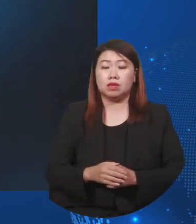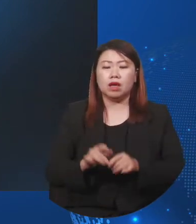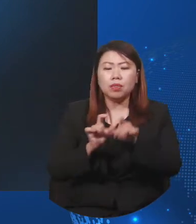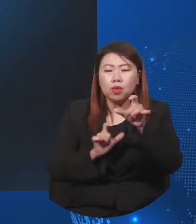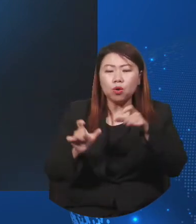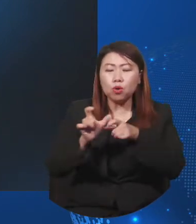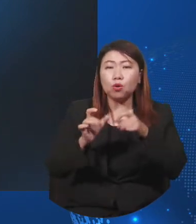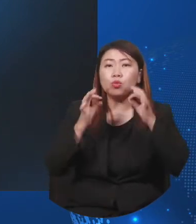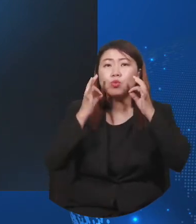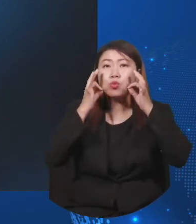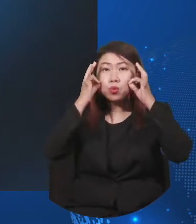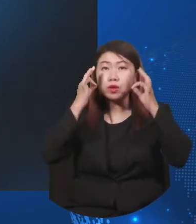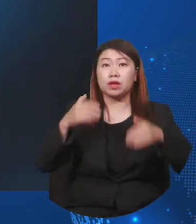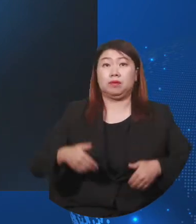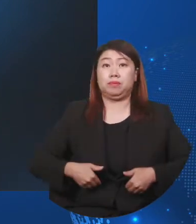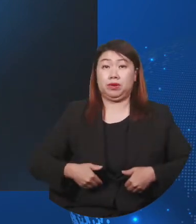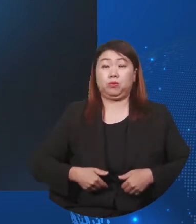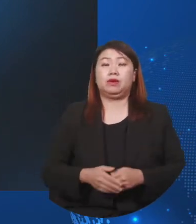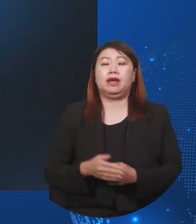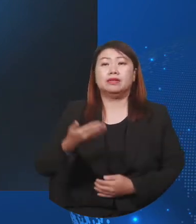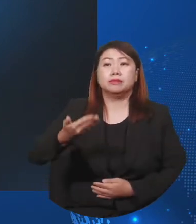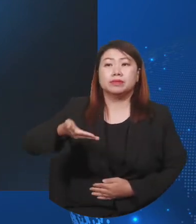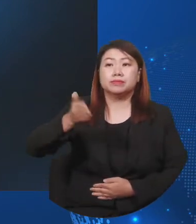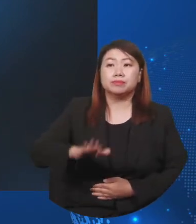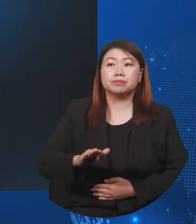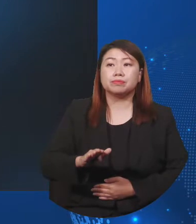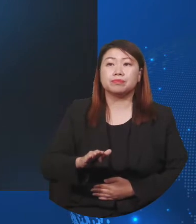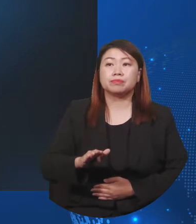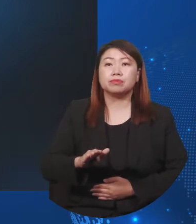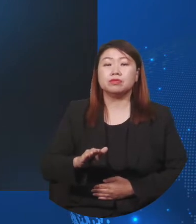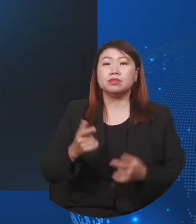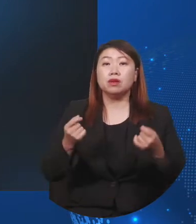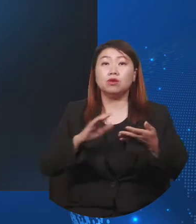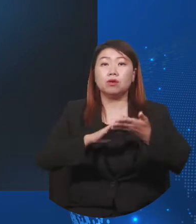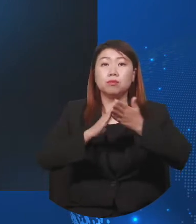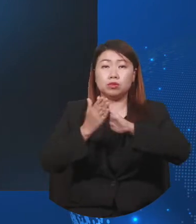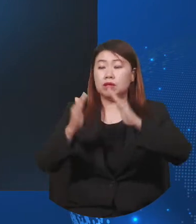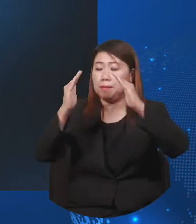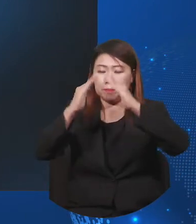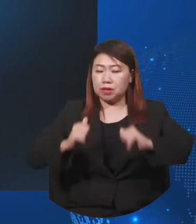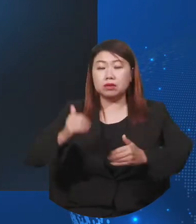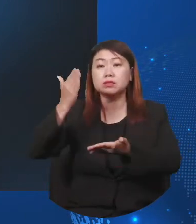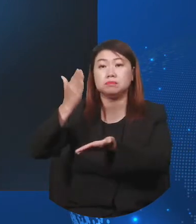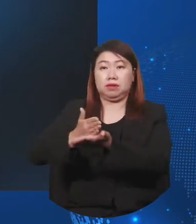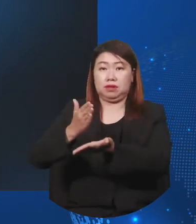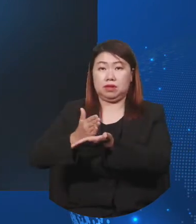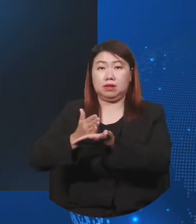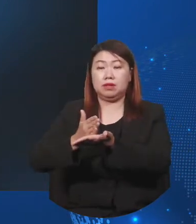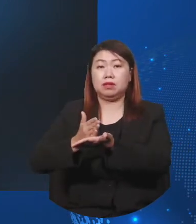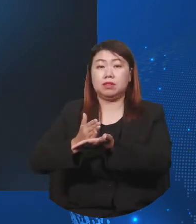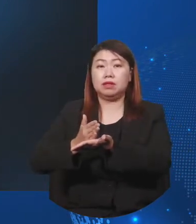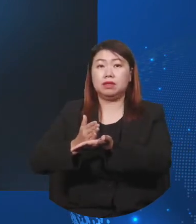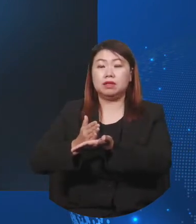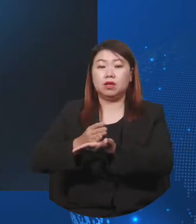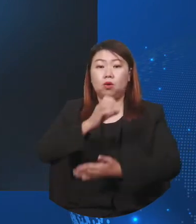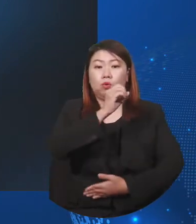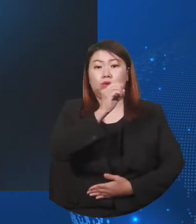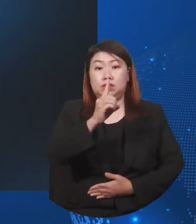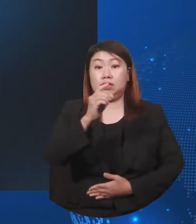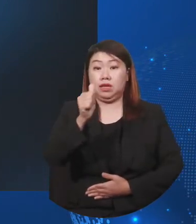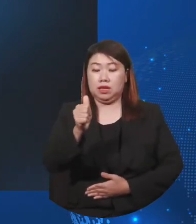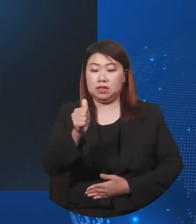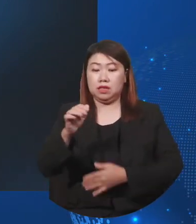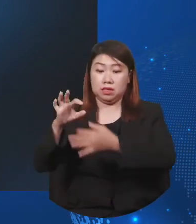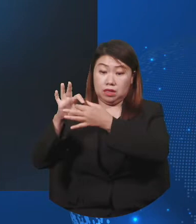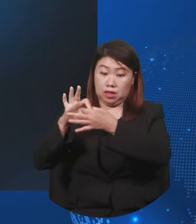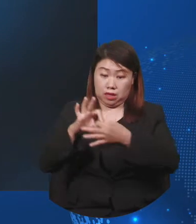we can't let the wind of change blow it off. So ODA continues to be crucial for developing countries, especially